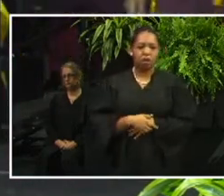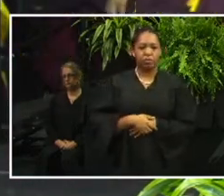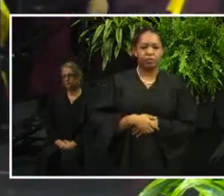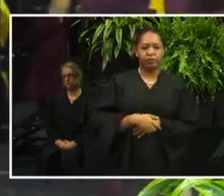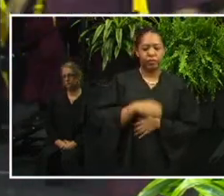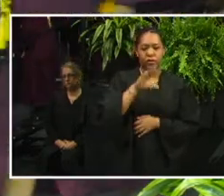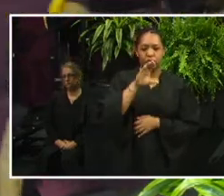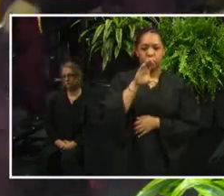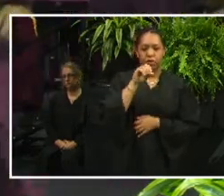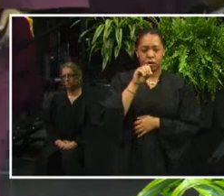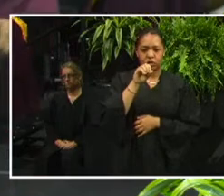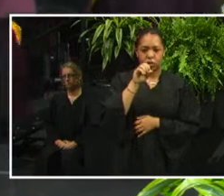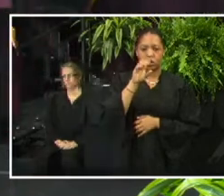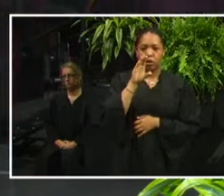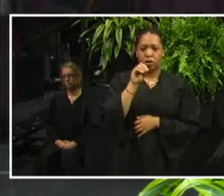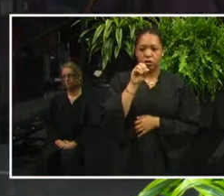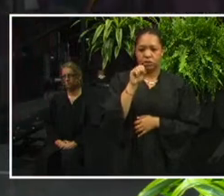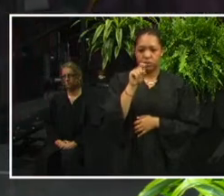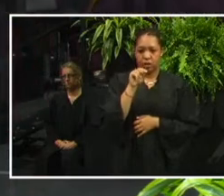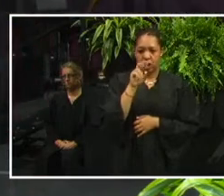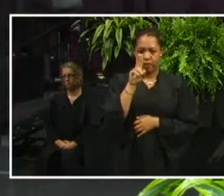Gustavo Peralta Lopez.